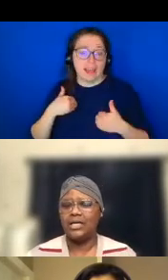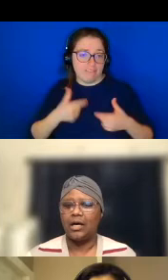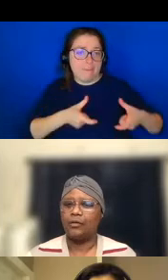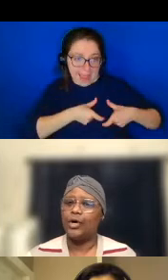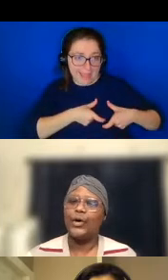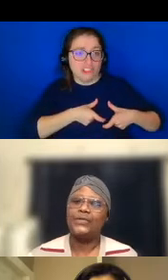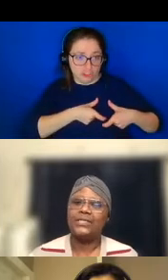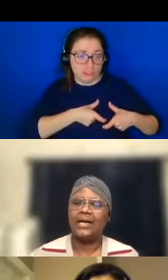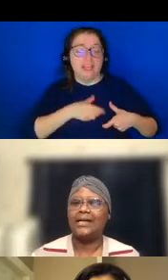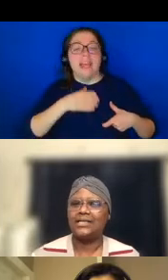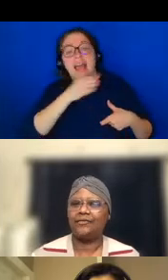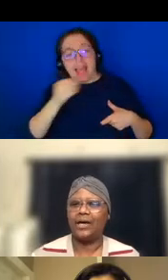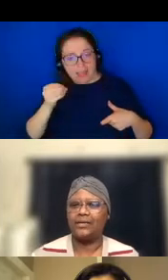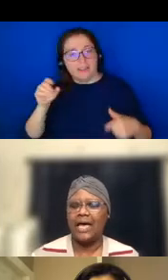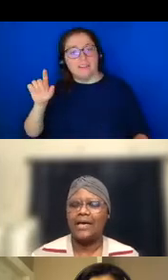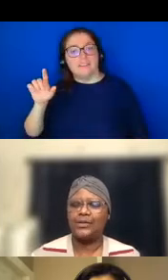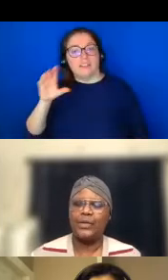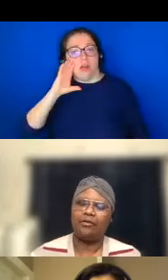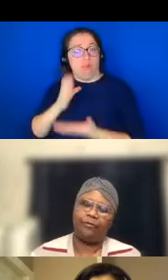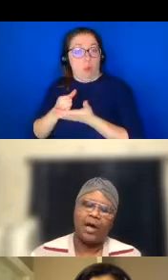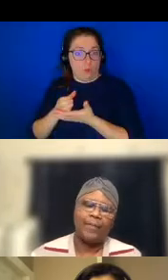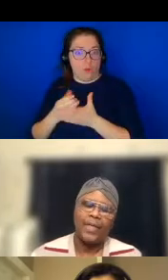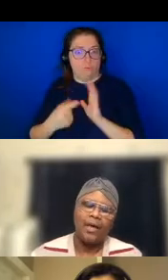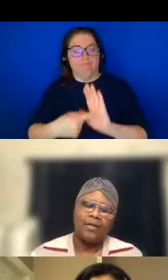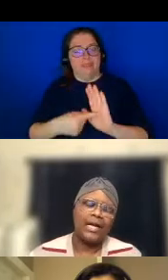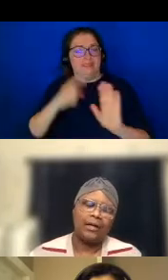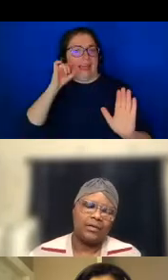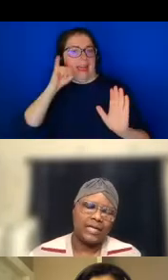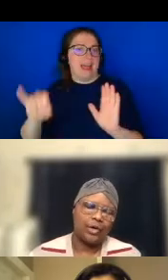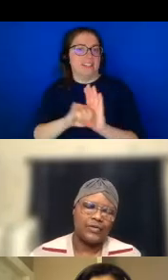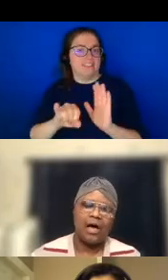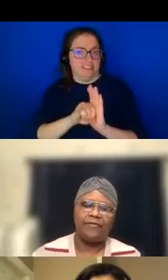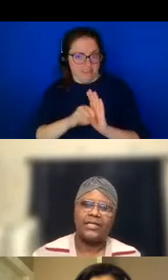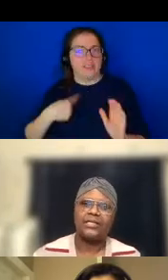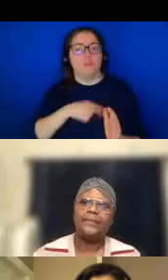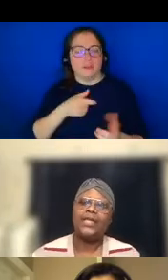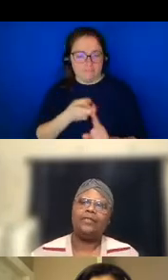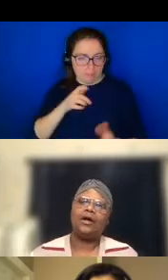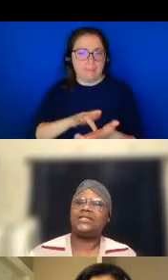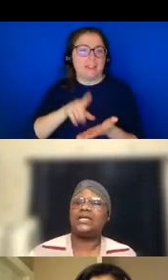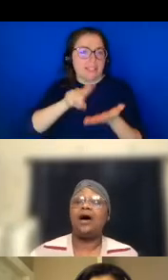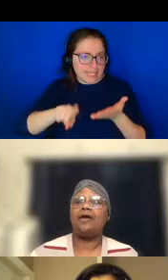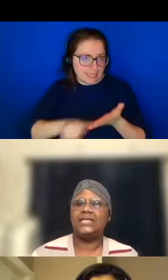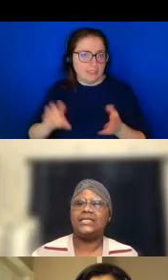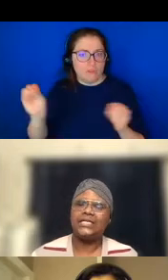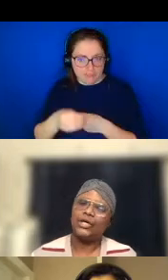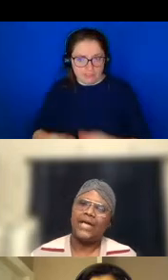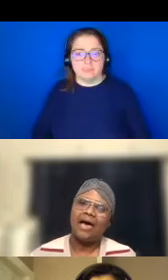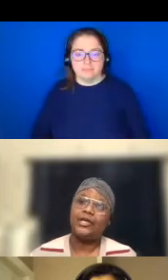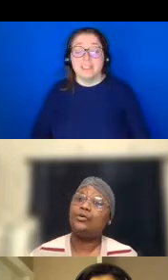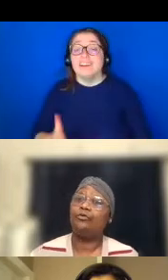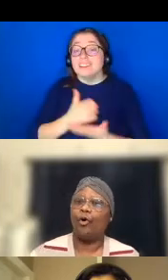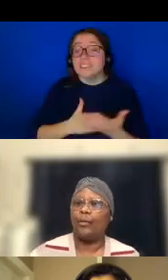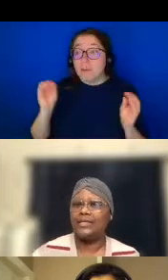and logos that identify us as being from the medical examiner's office. There are some offices that don't